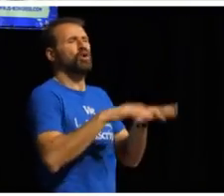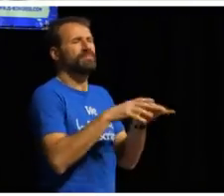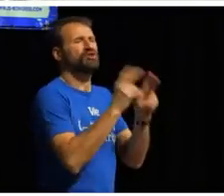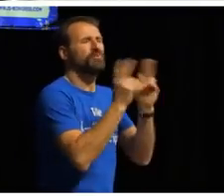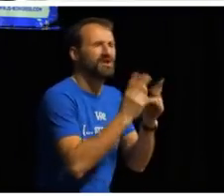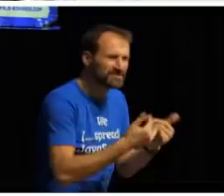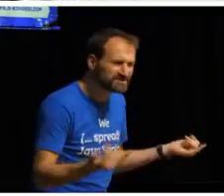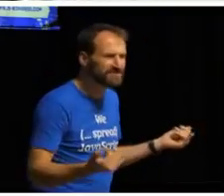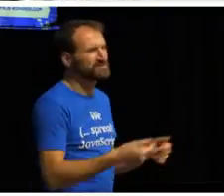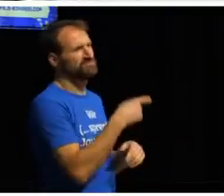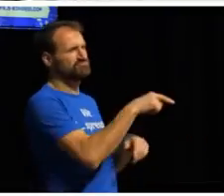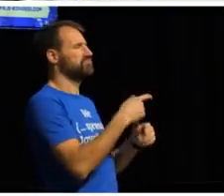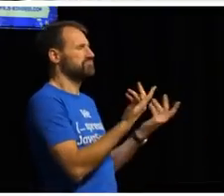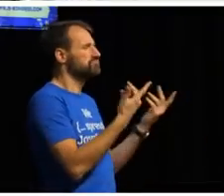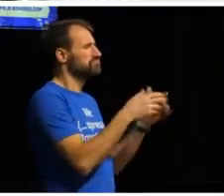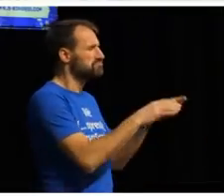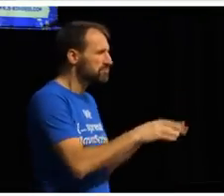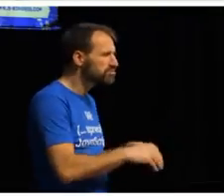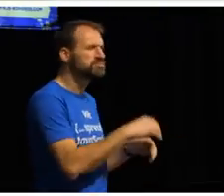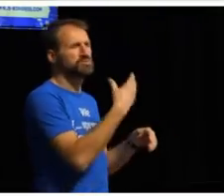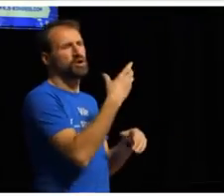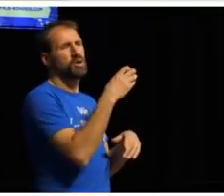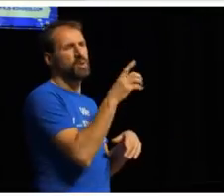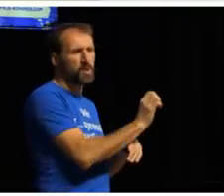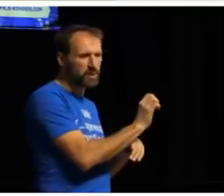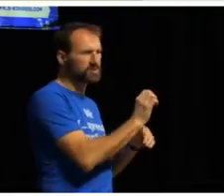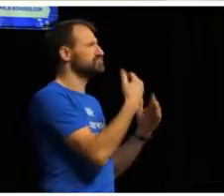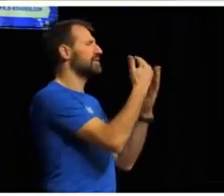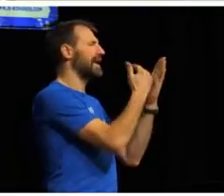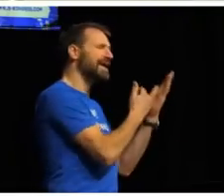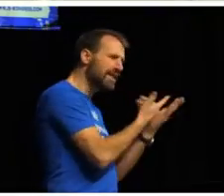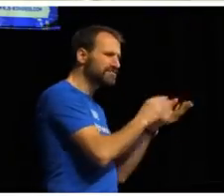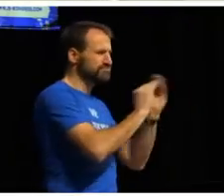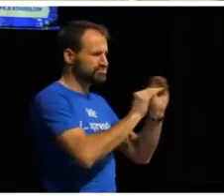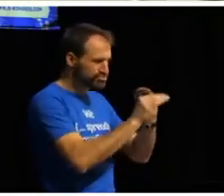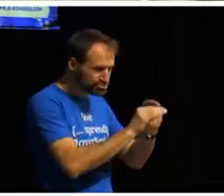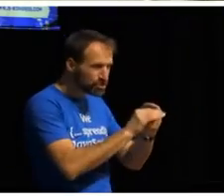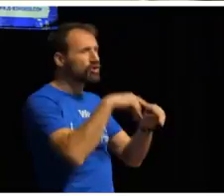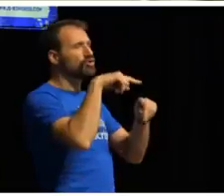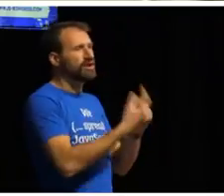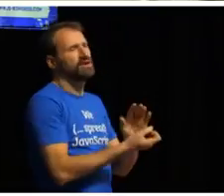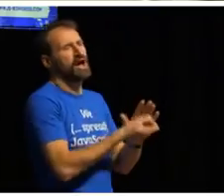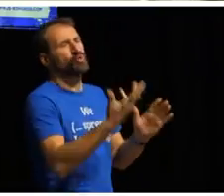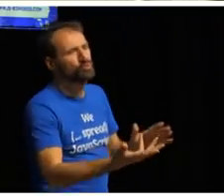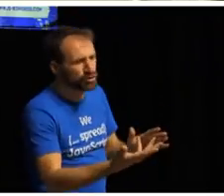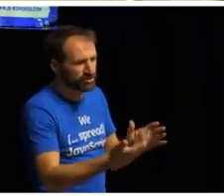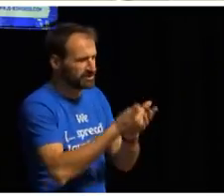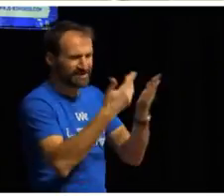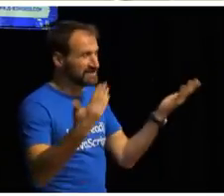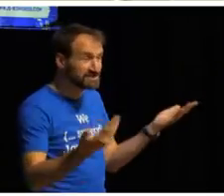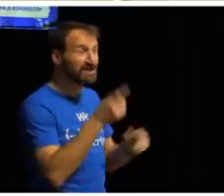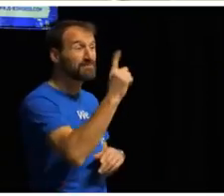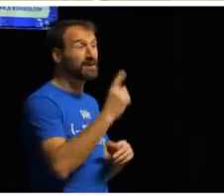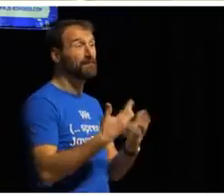get some input to your program. You write some code, it outputs some stuff. That is regular programming. But in machine learning, you do it the